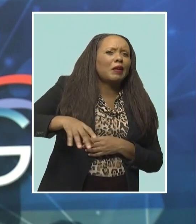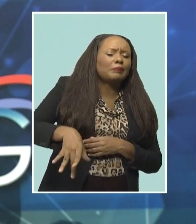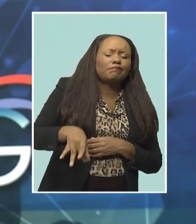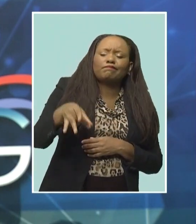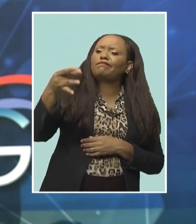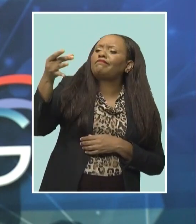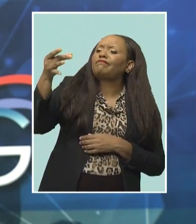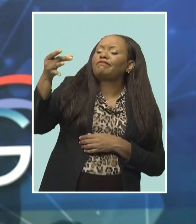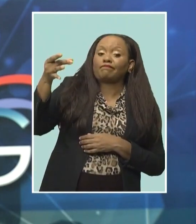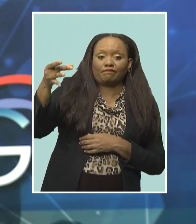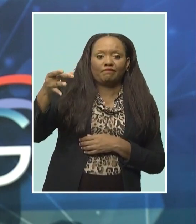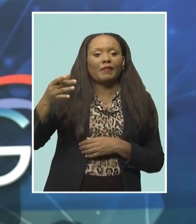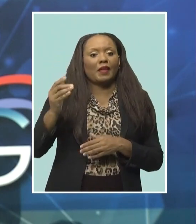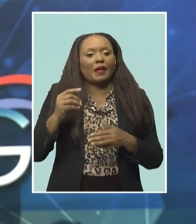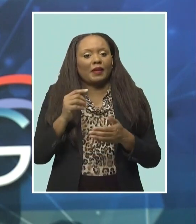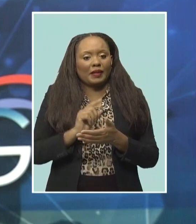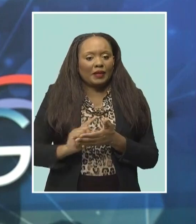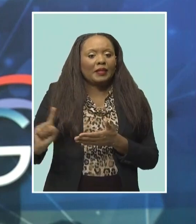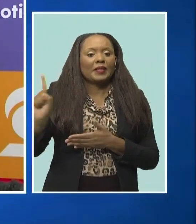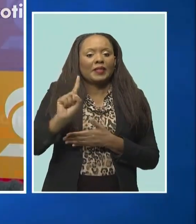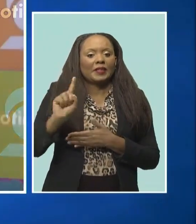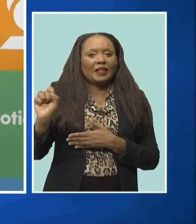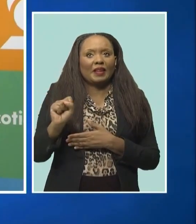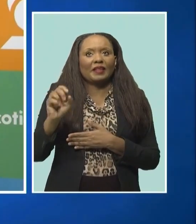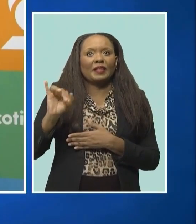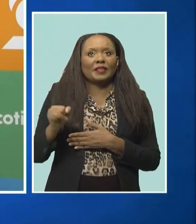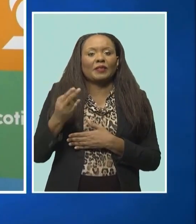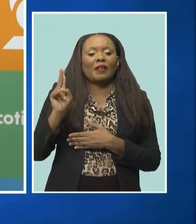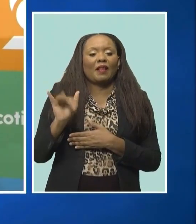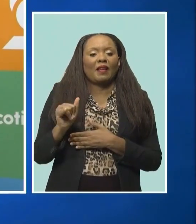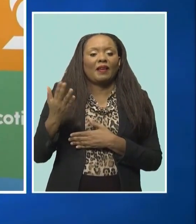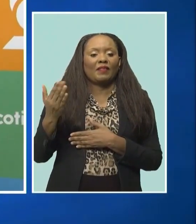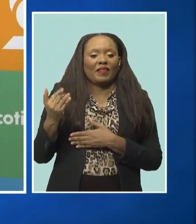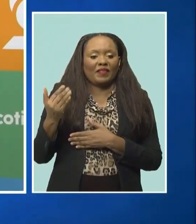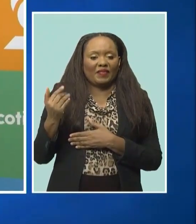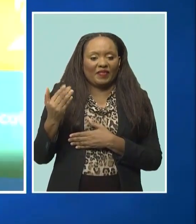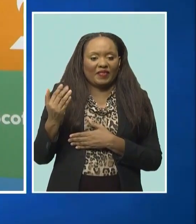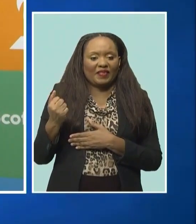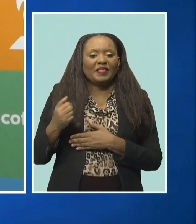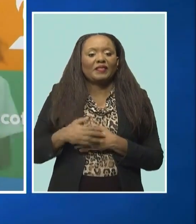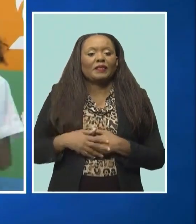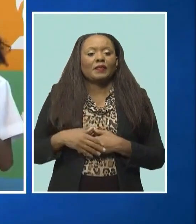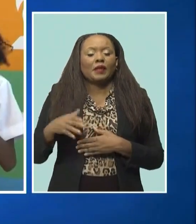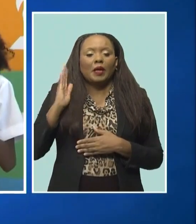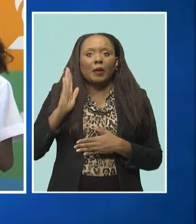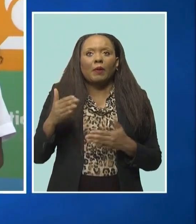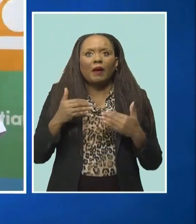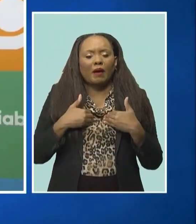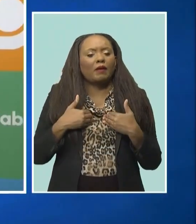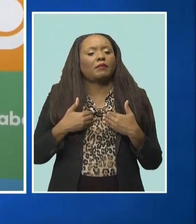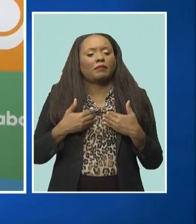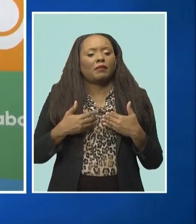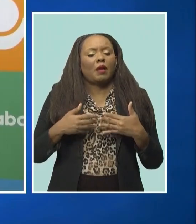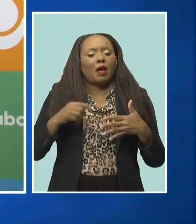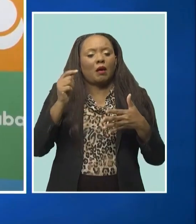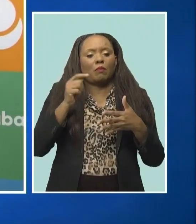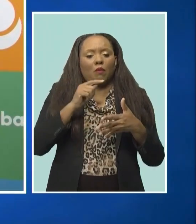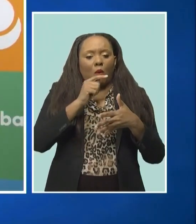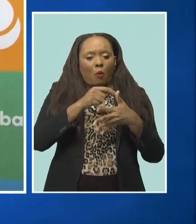it was an educational campaign to inform persons or the general public about responsible consumption, and